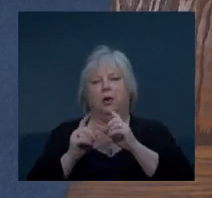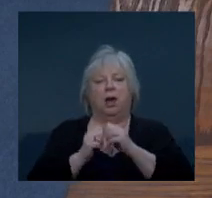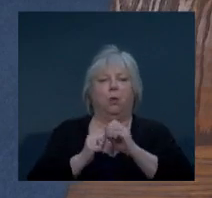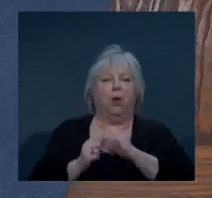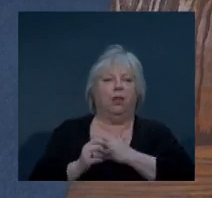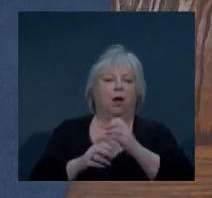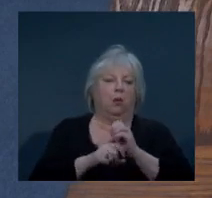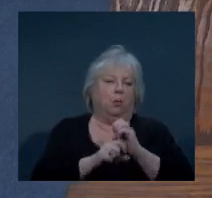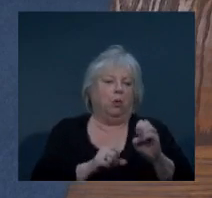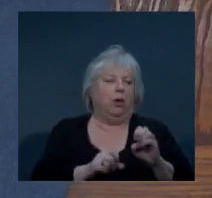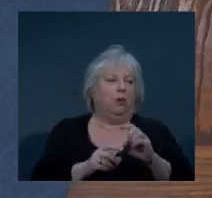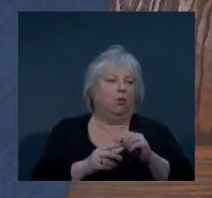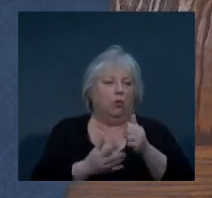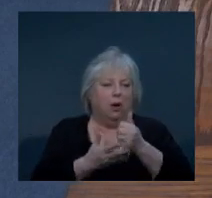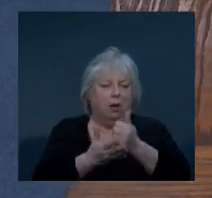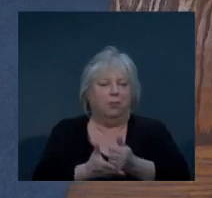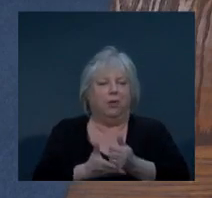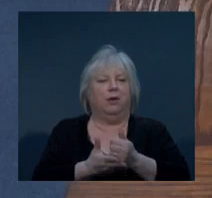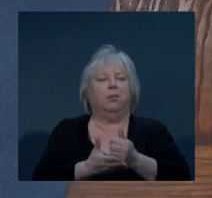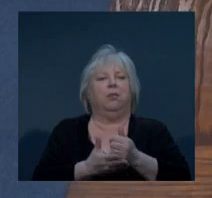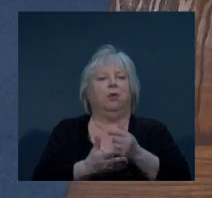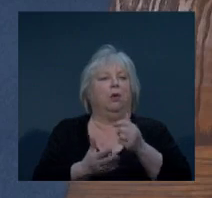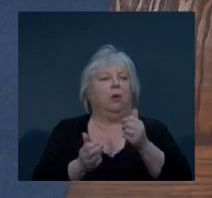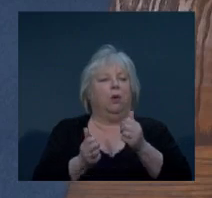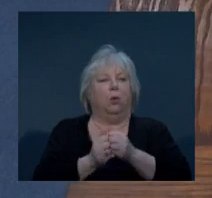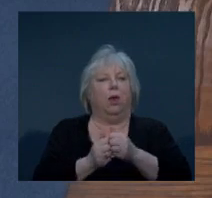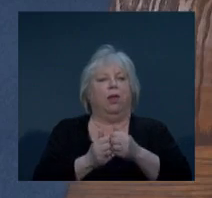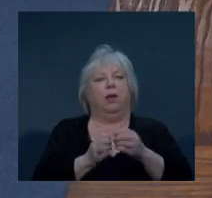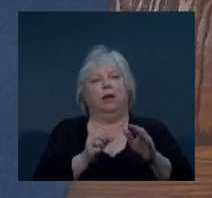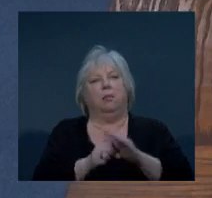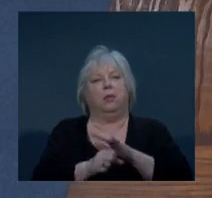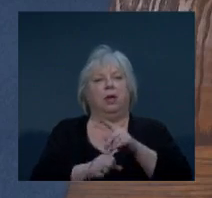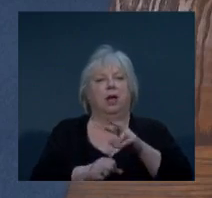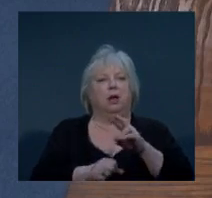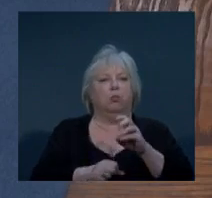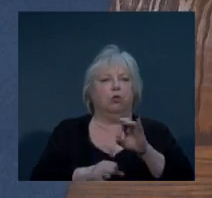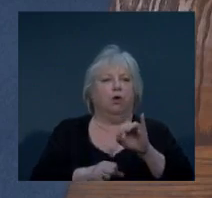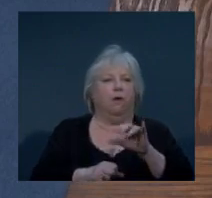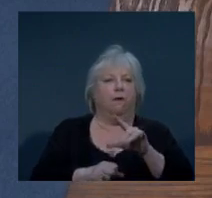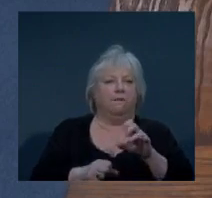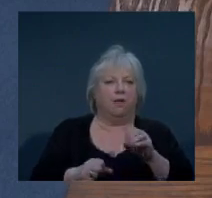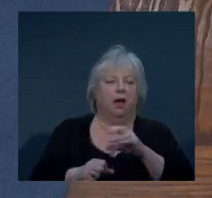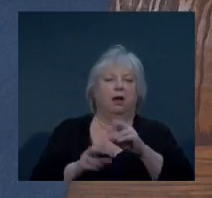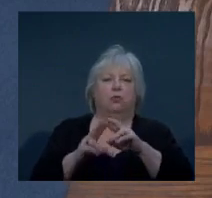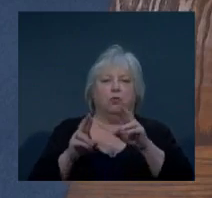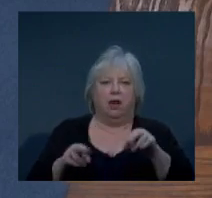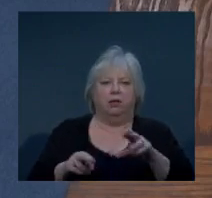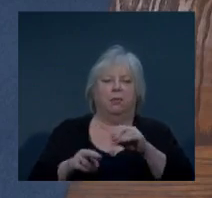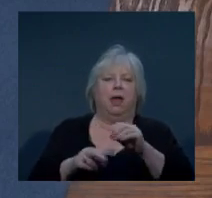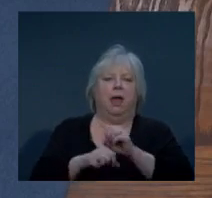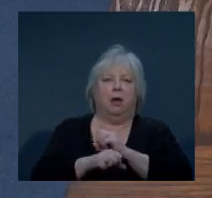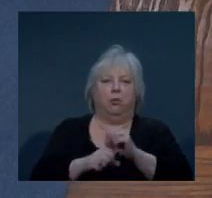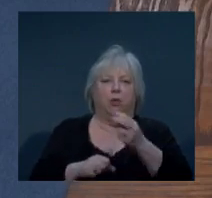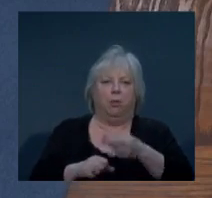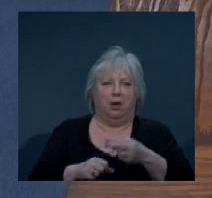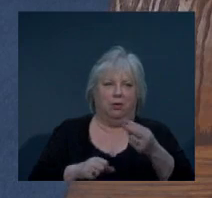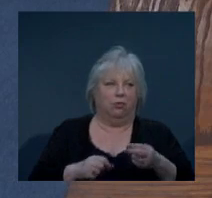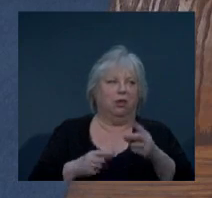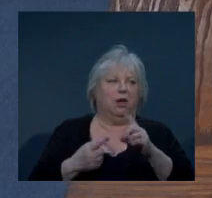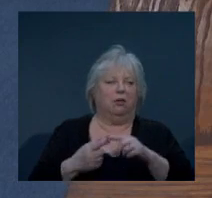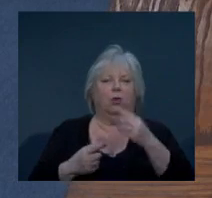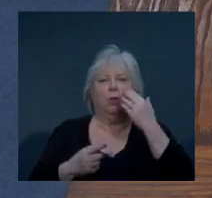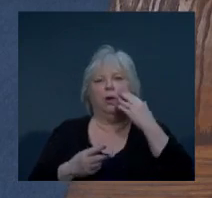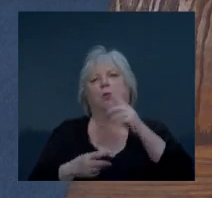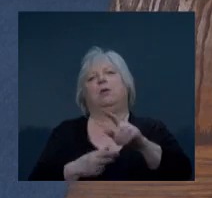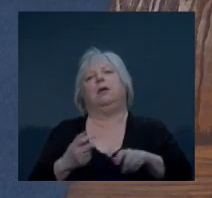our employees to help them and assist them with a complete profile and resume and employment history until we